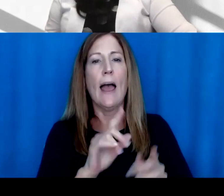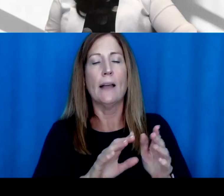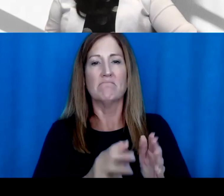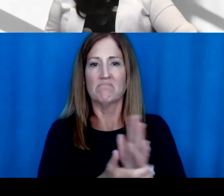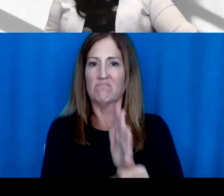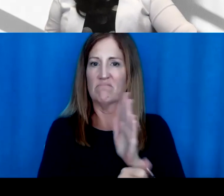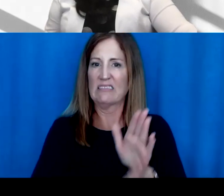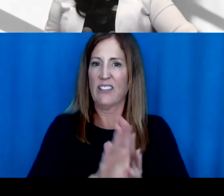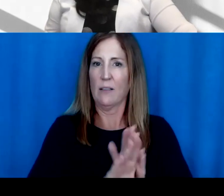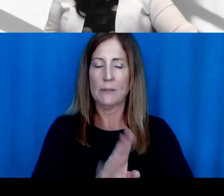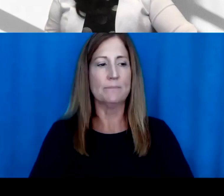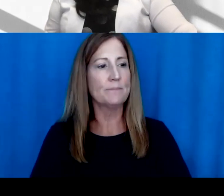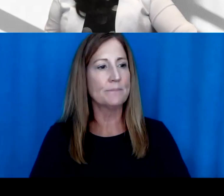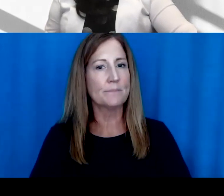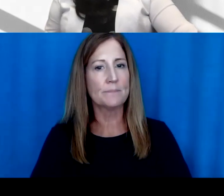And